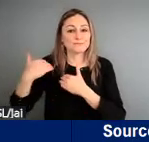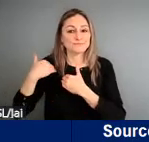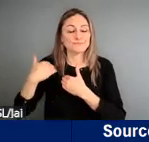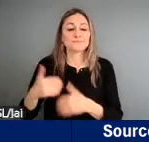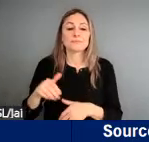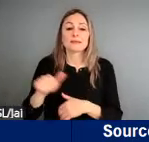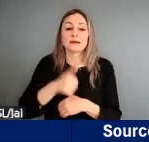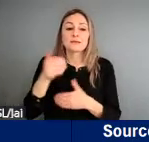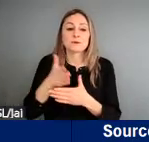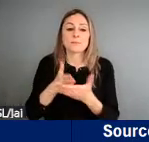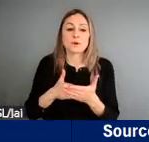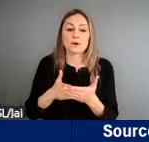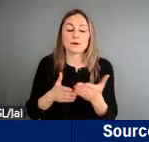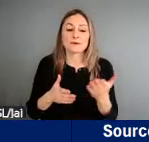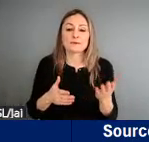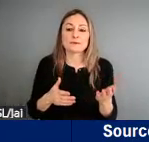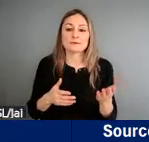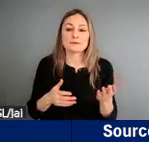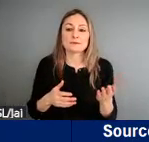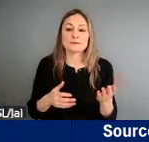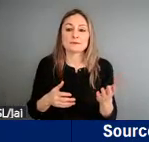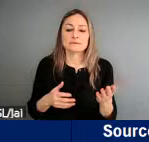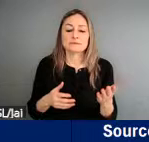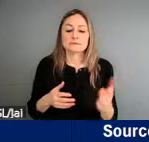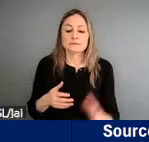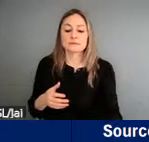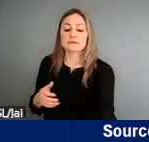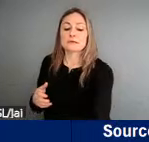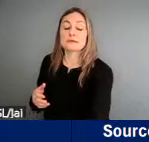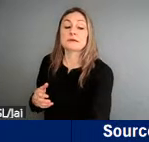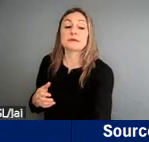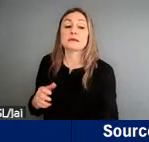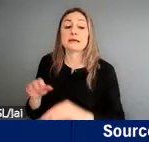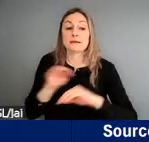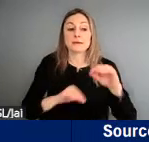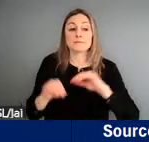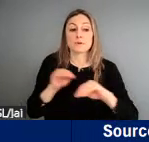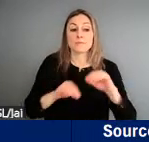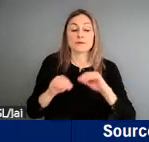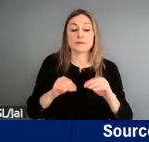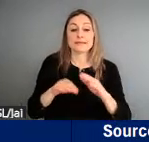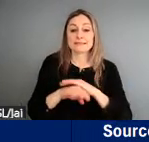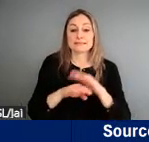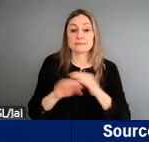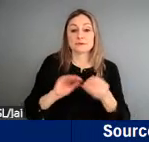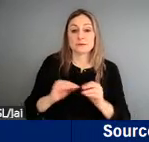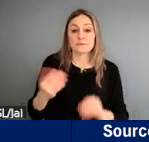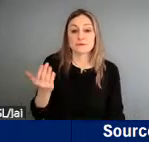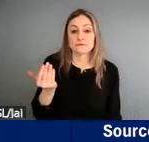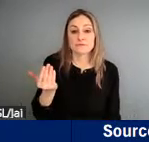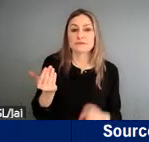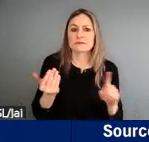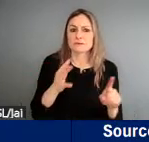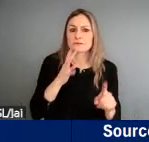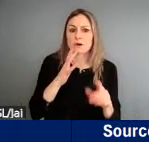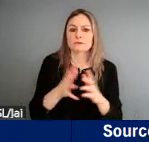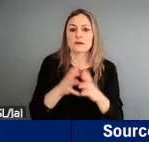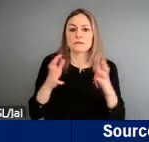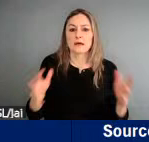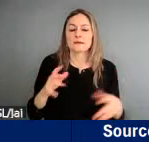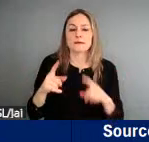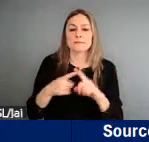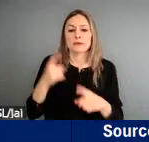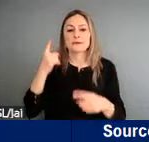that there was in mobility and accessibility number 15, it talks a lot about